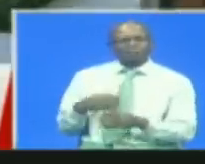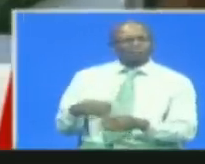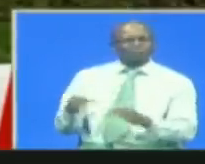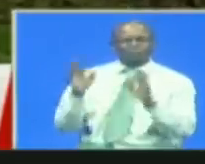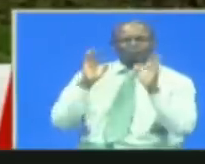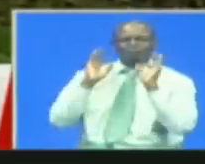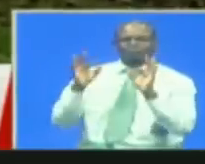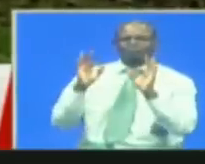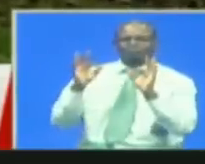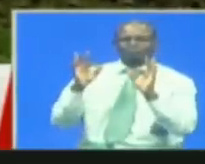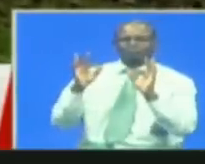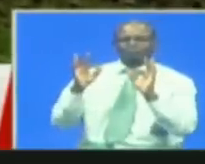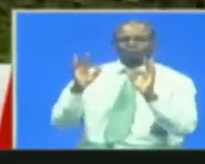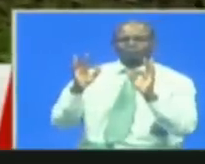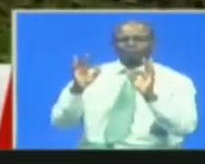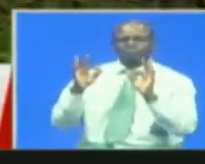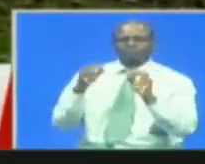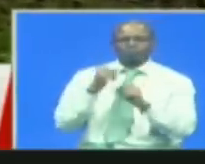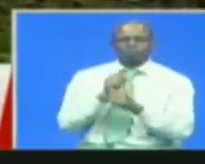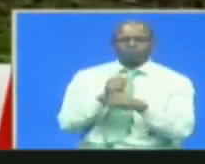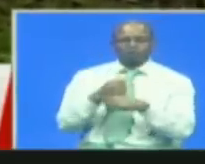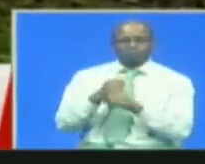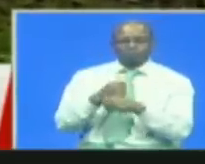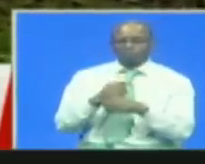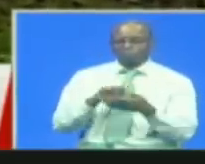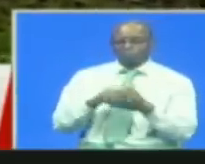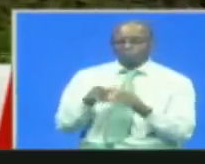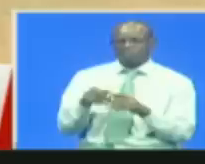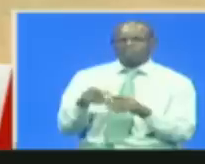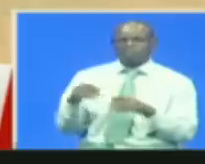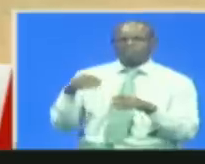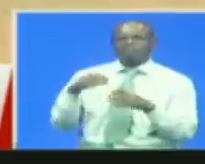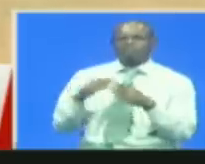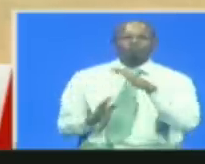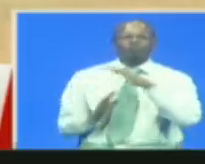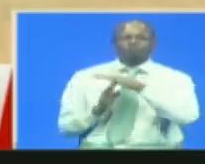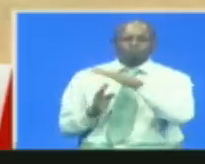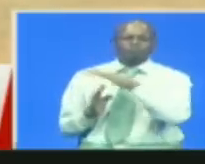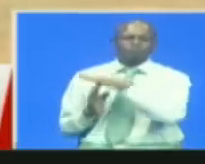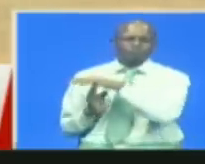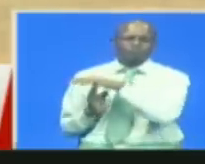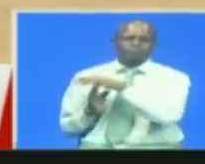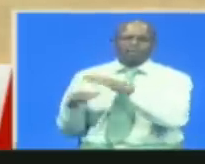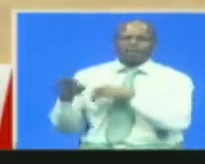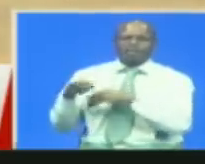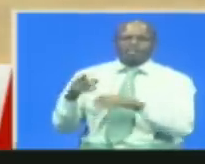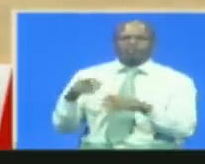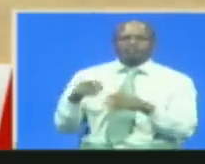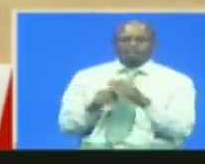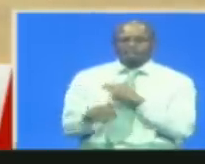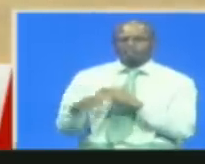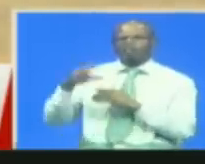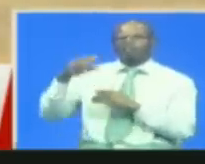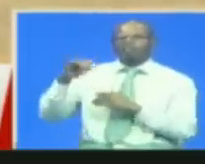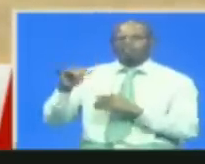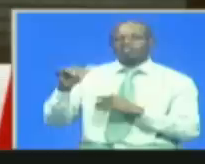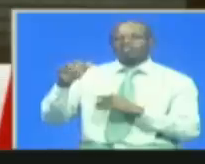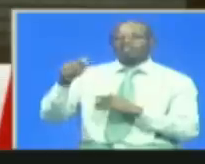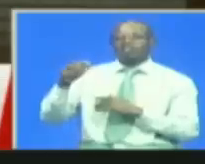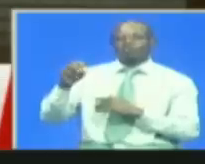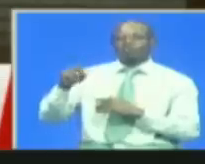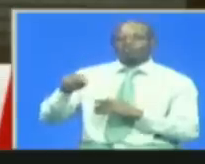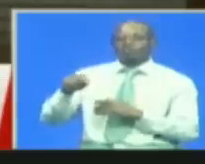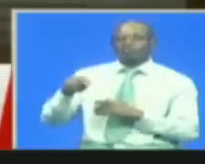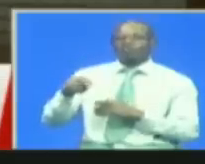project, nestled in Nairobi's current suburbs, is under Saiton Investments. It will take great financial muscle